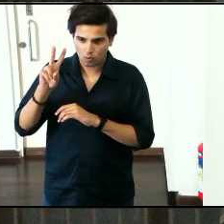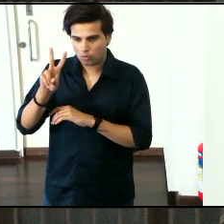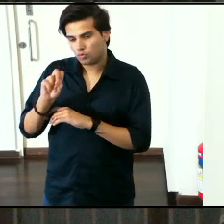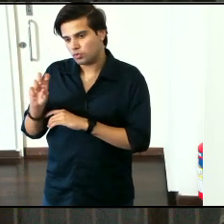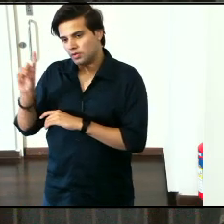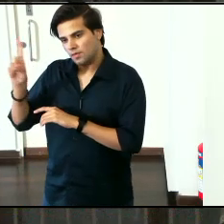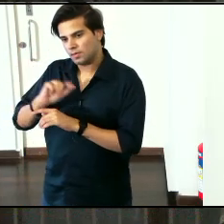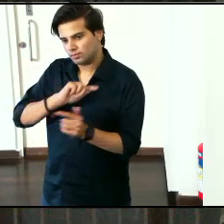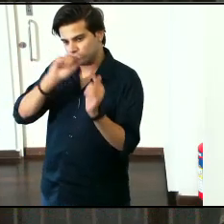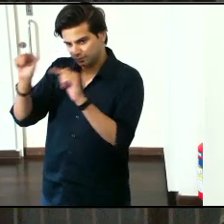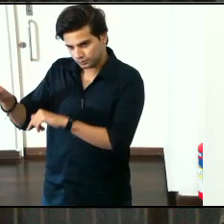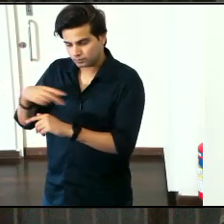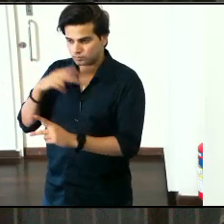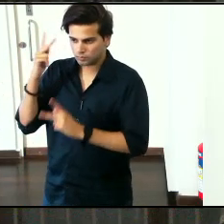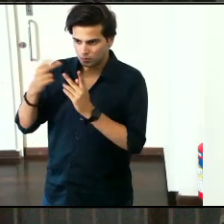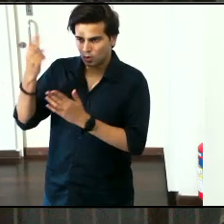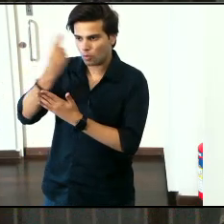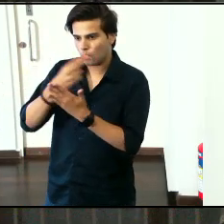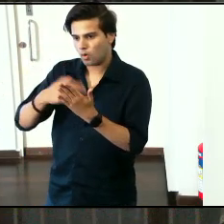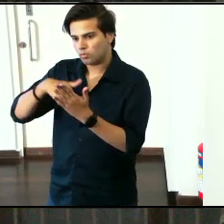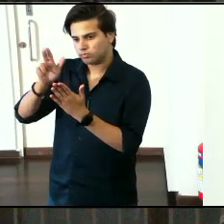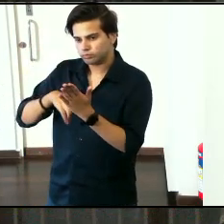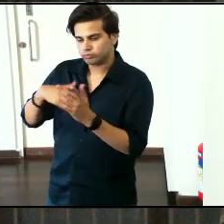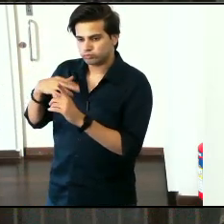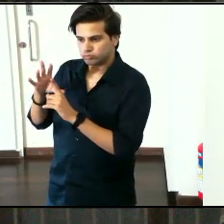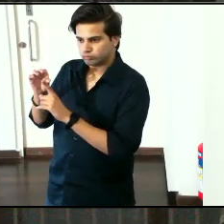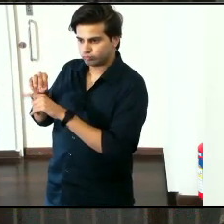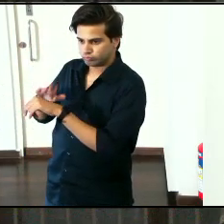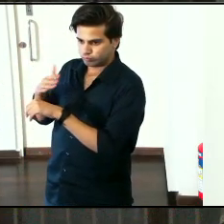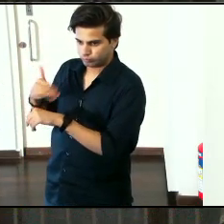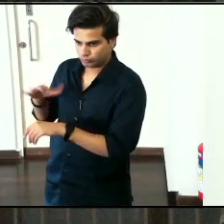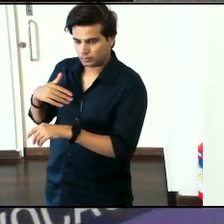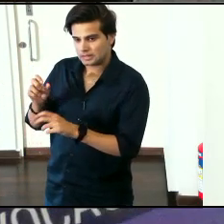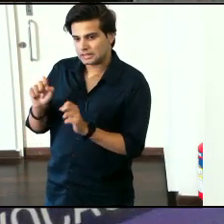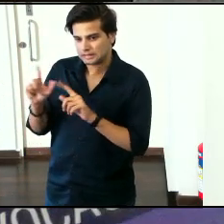Tahrir. And this is from one of the walls. Next, please.